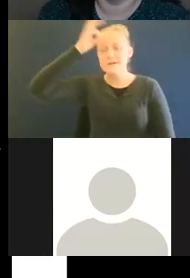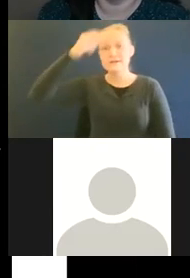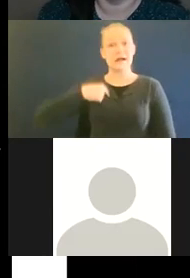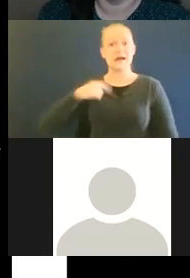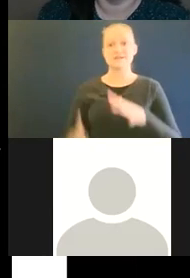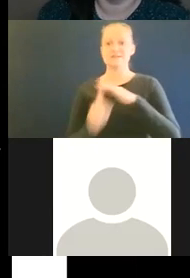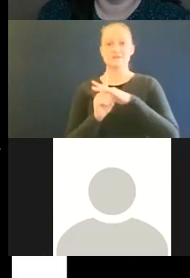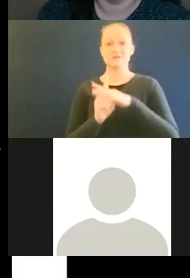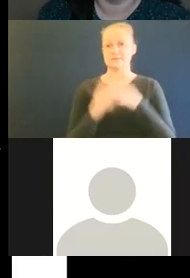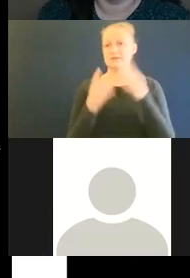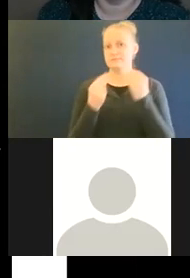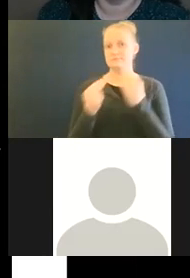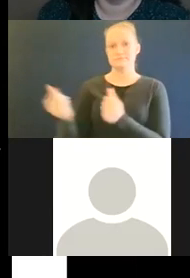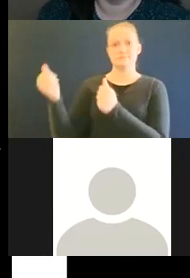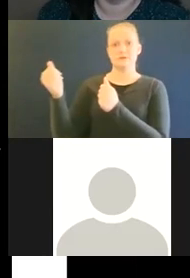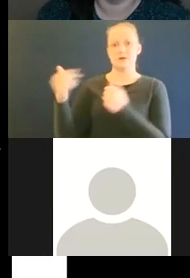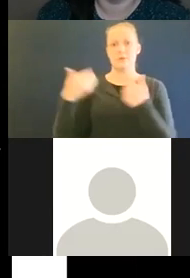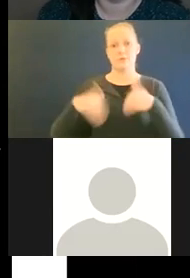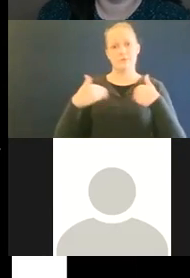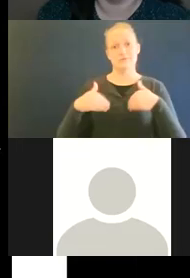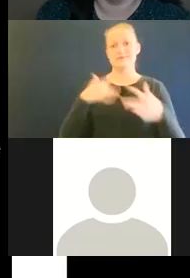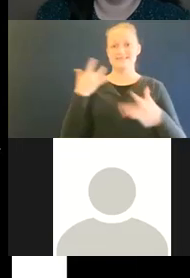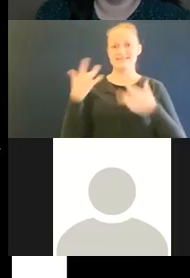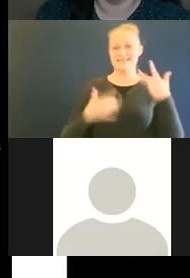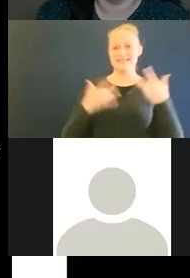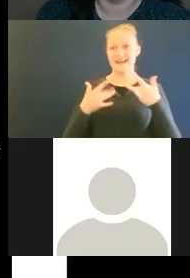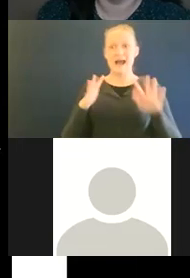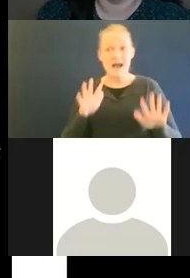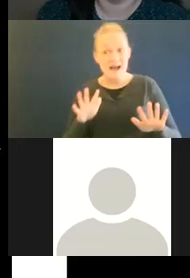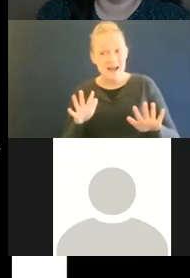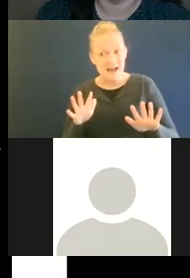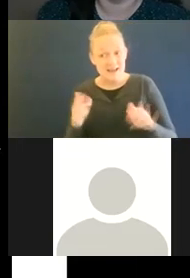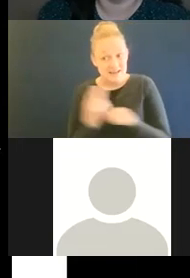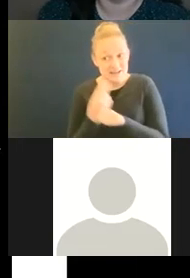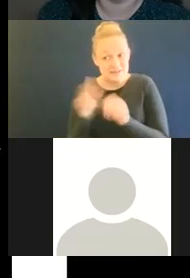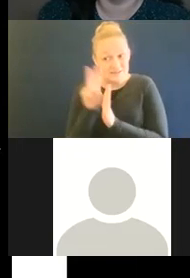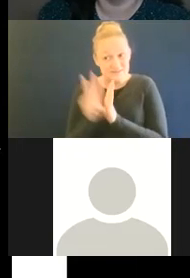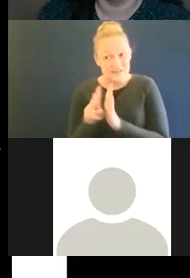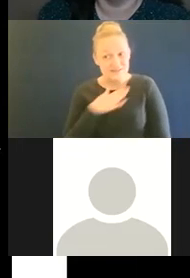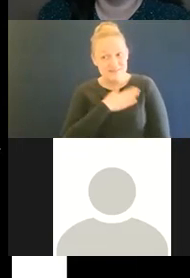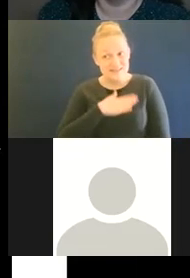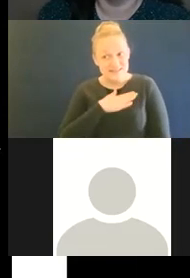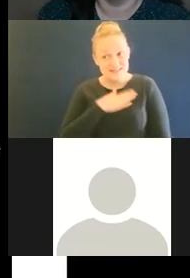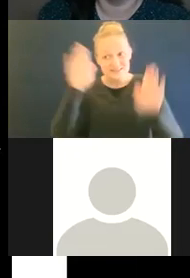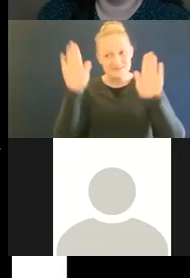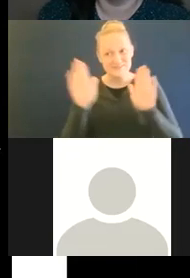automatically doing it. So I was really excited. I'm like, oh, can I tape this? This is great.